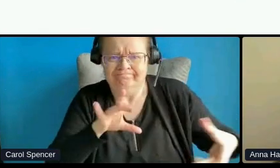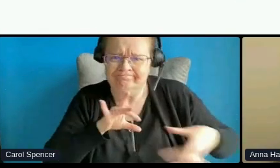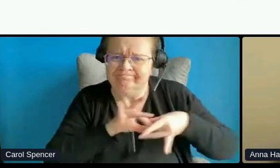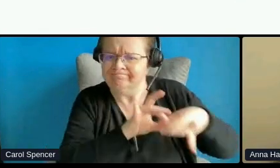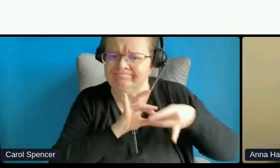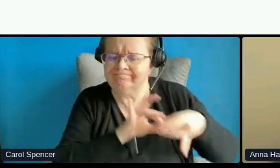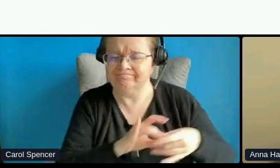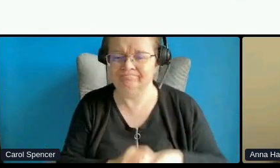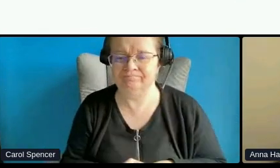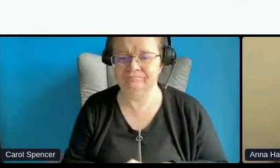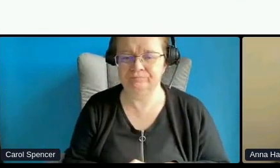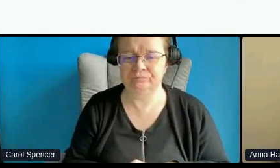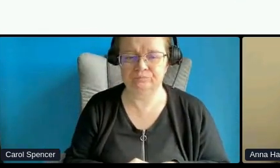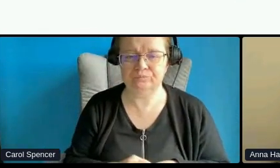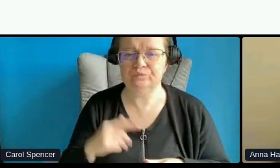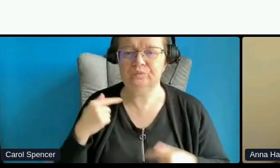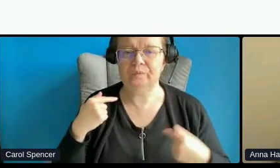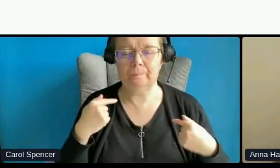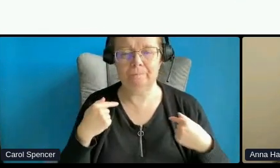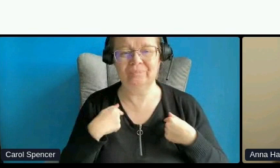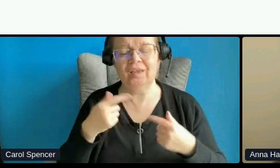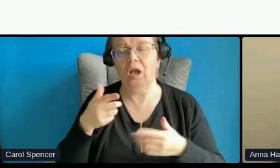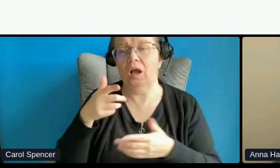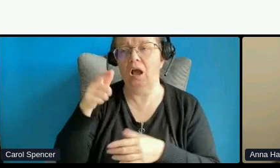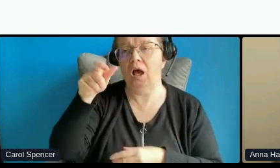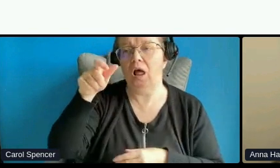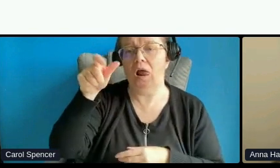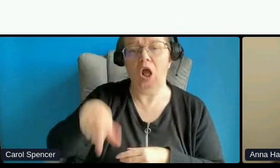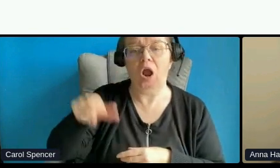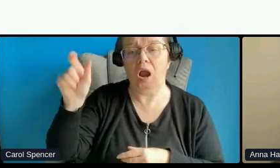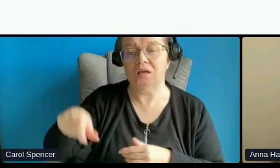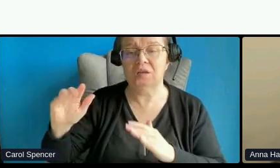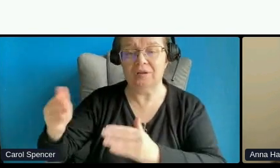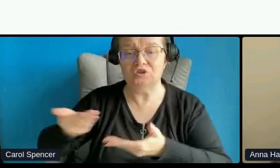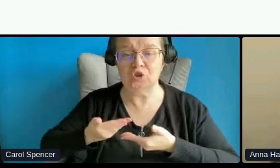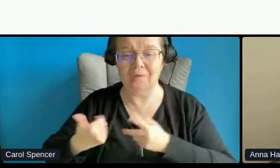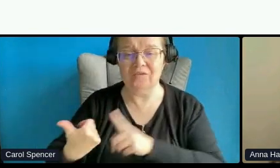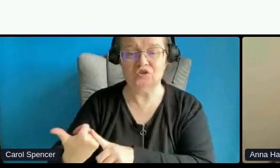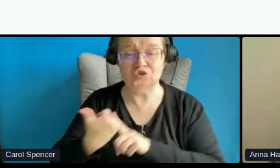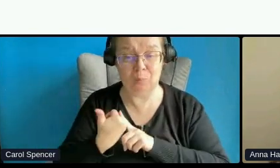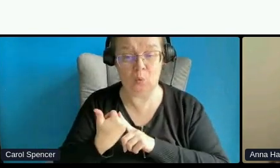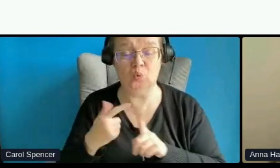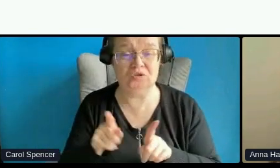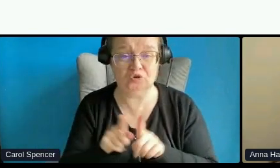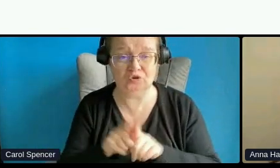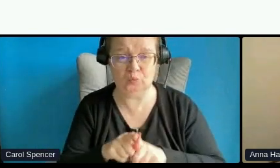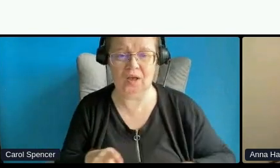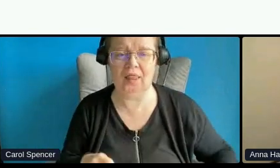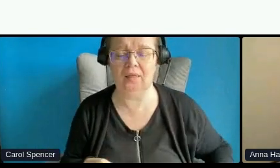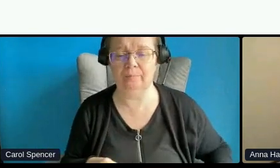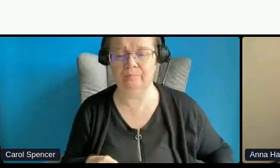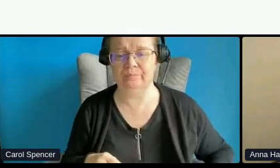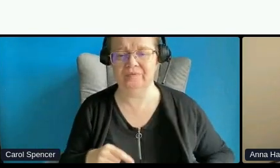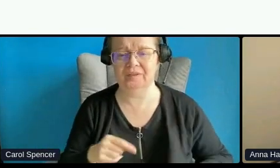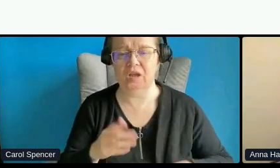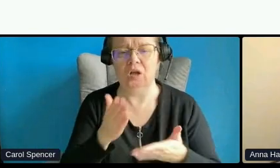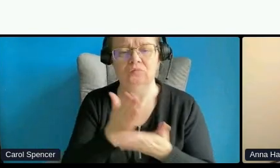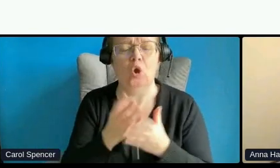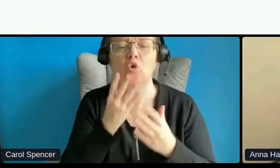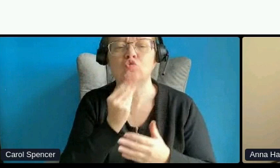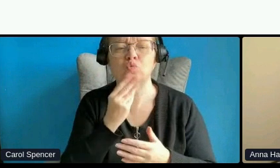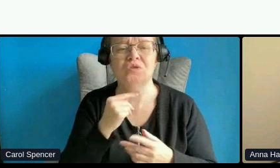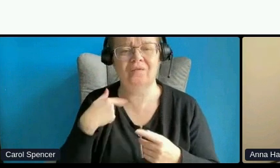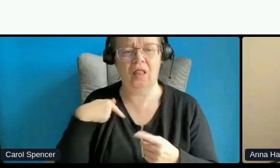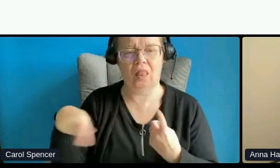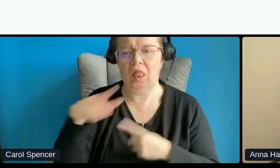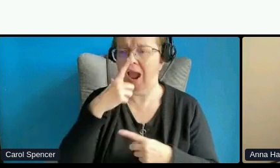And I'll just go on to a bit more about the customer service and support as well. We found that it was so valued by our respondents